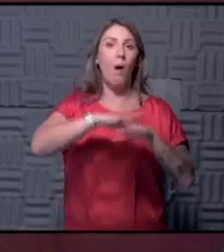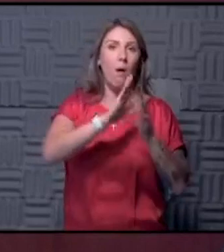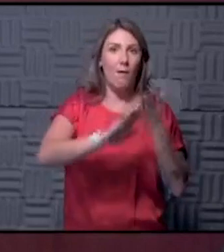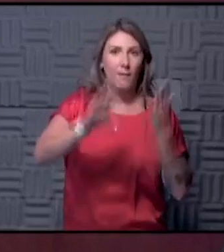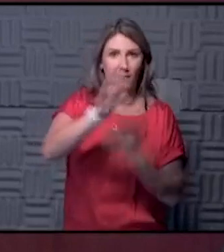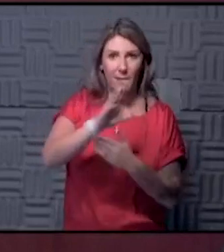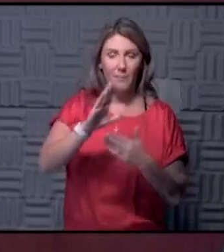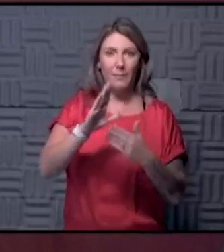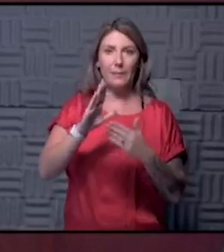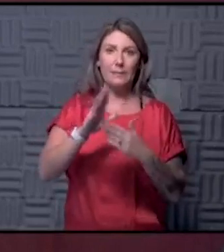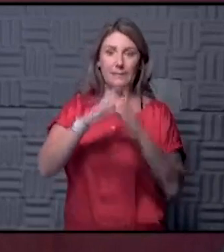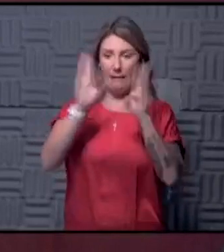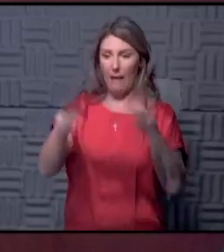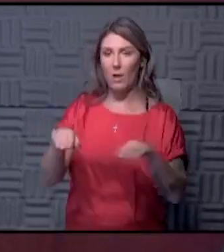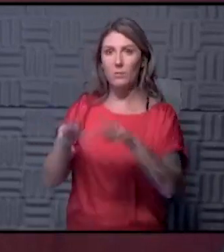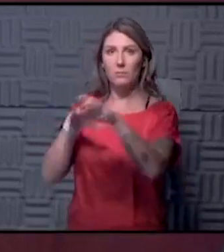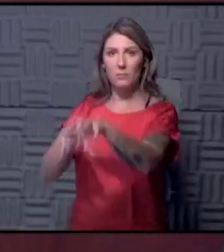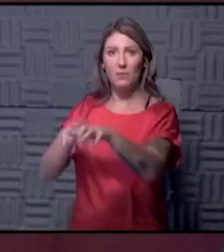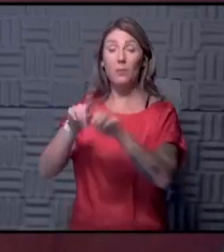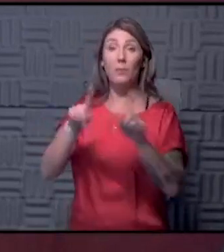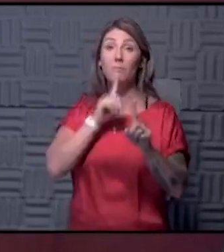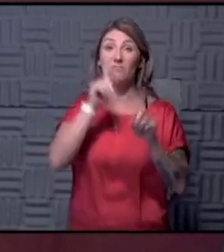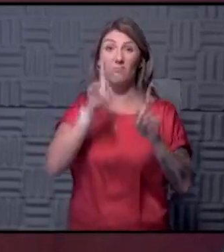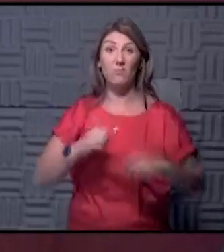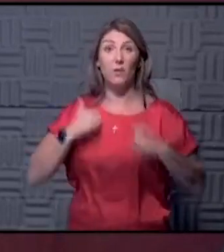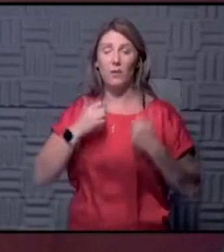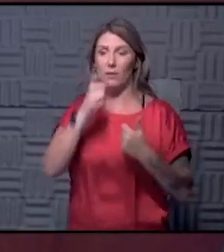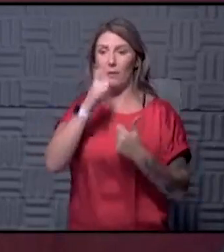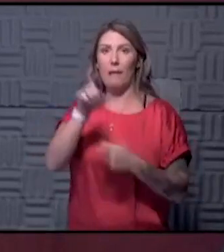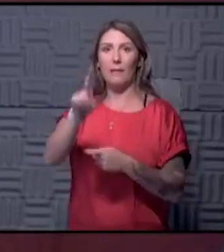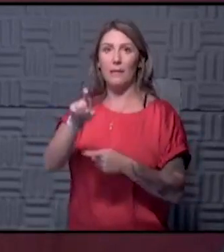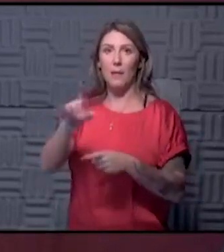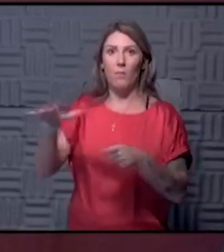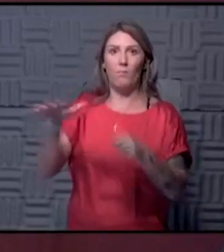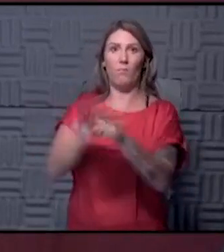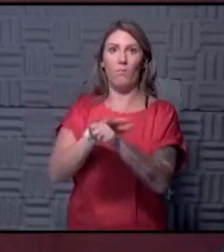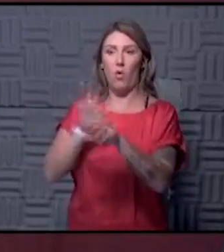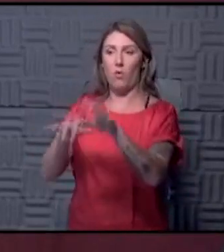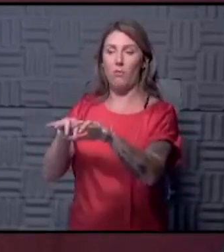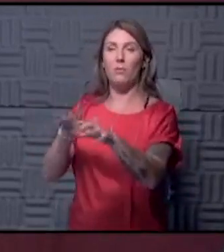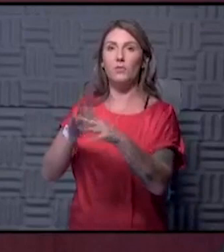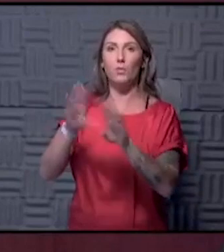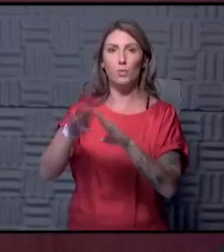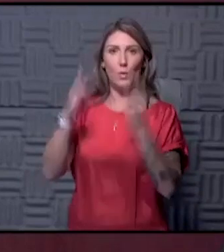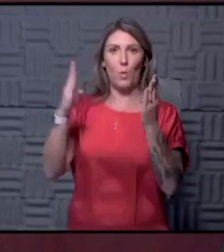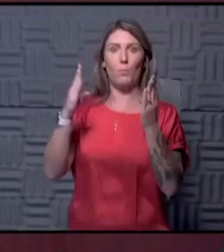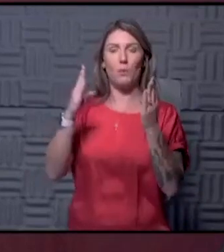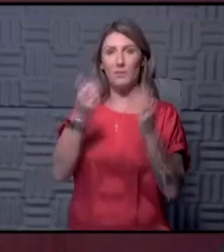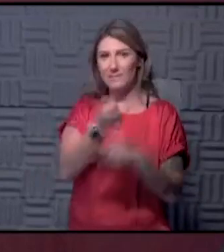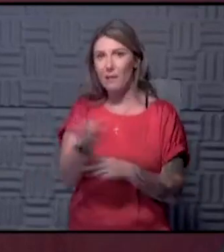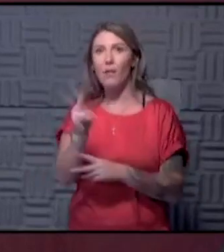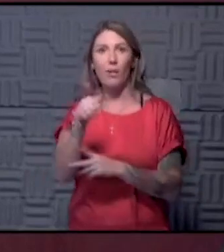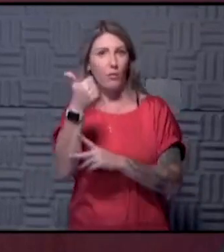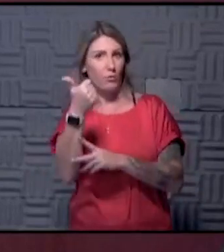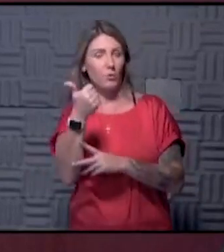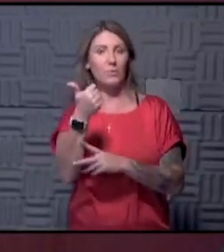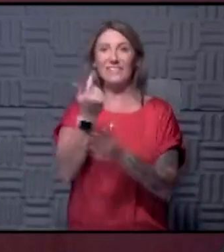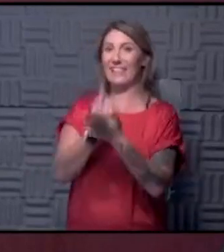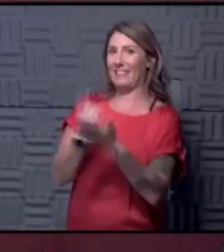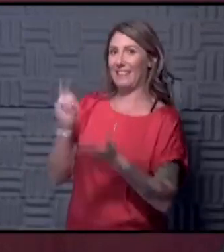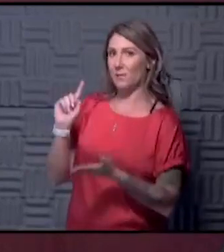housing. The reality is we've not needed that full capacity, so we actually have opened that up to some others just last